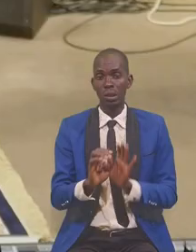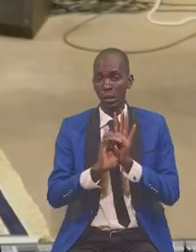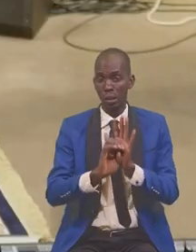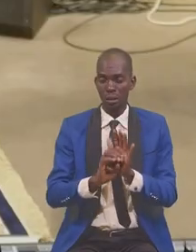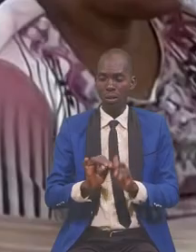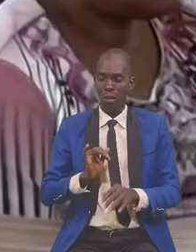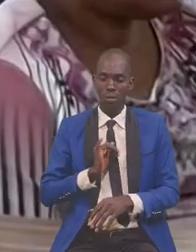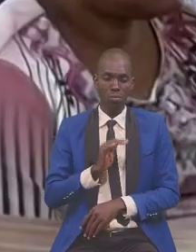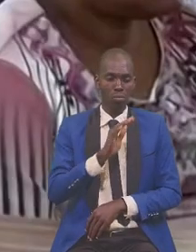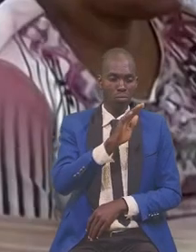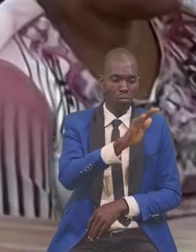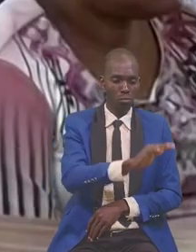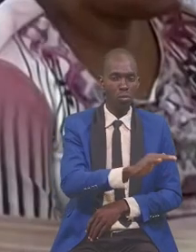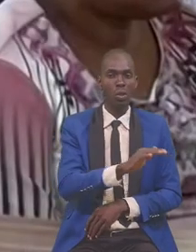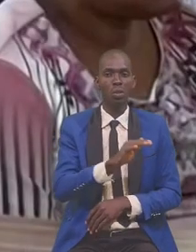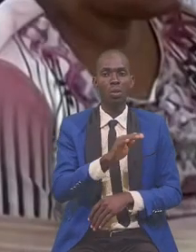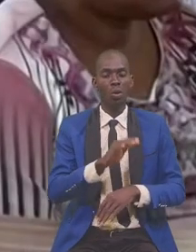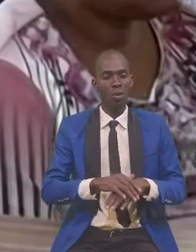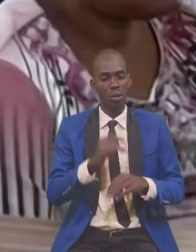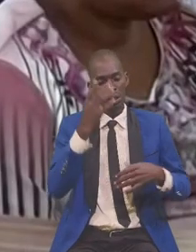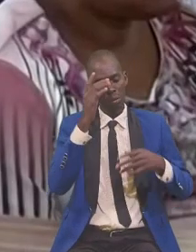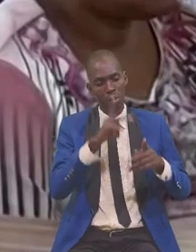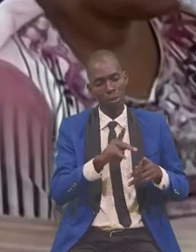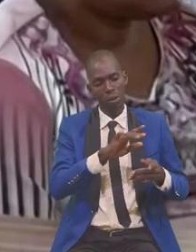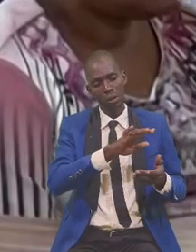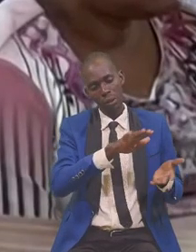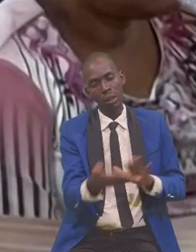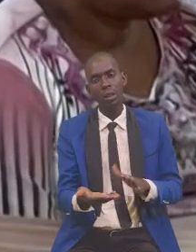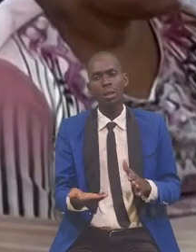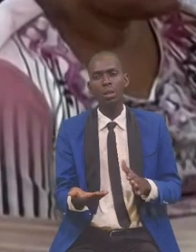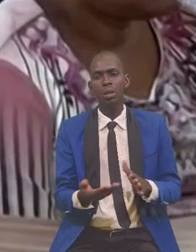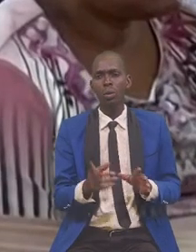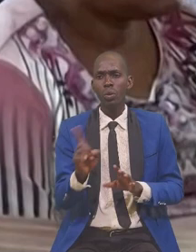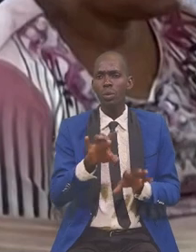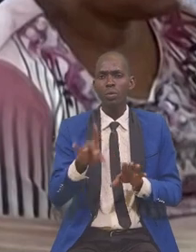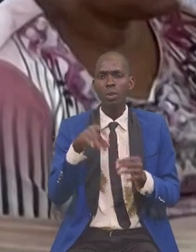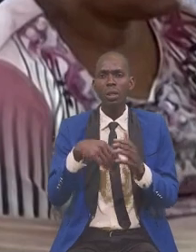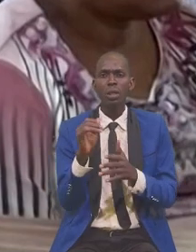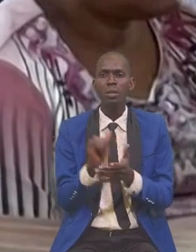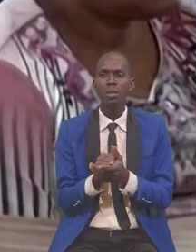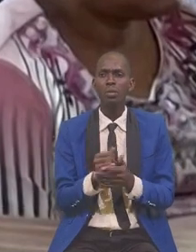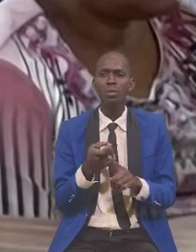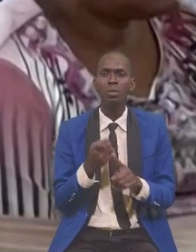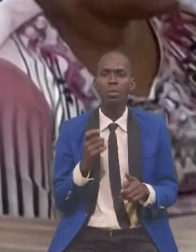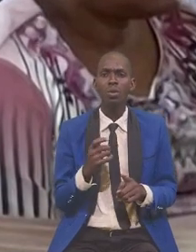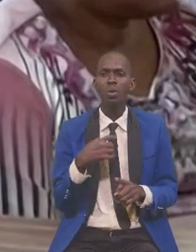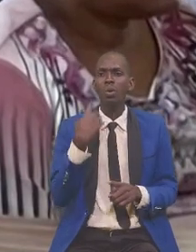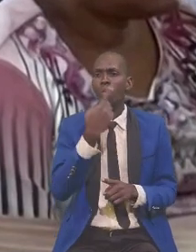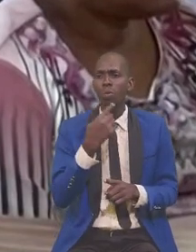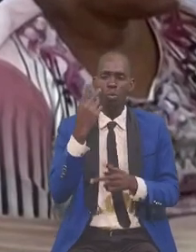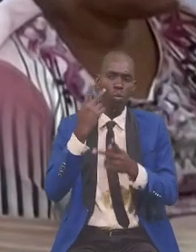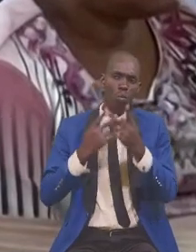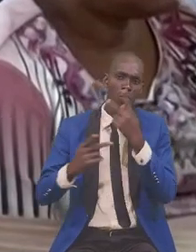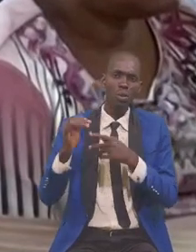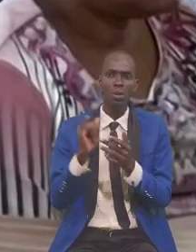on them and they die? Where did you get that? Who prophesied that to